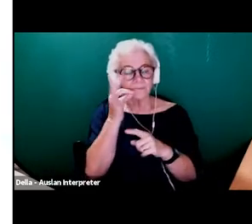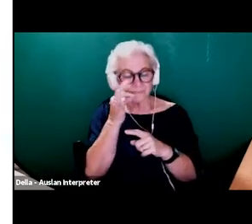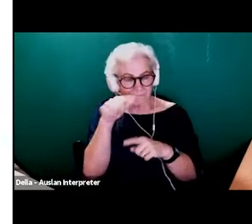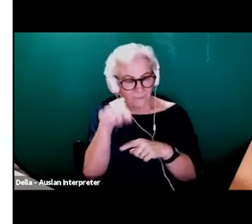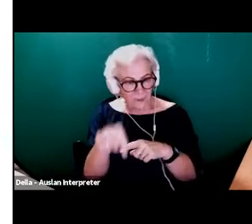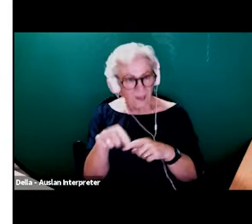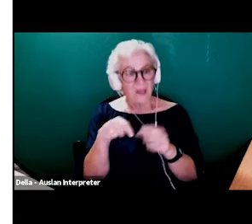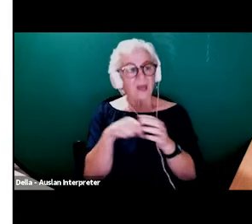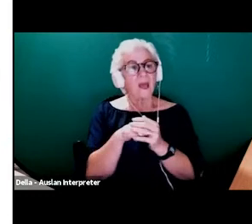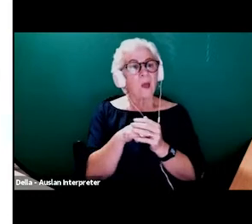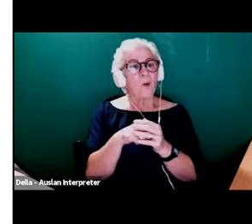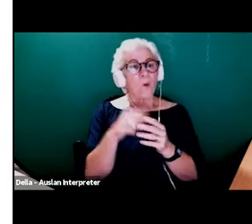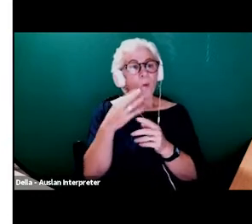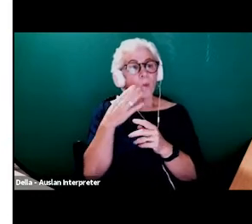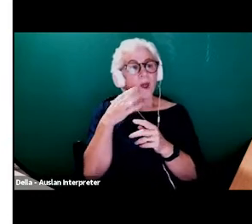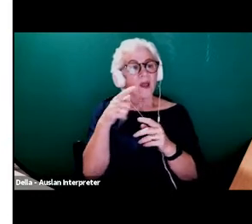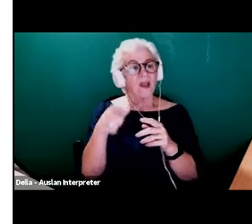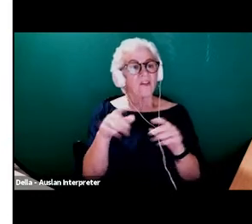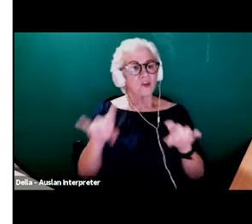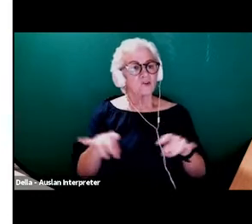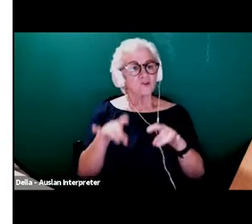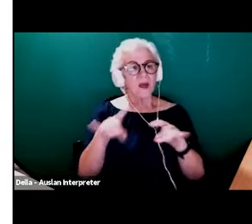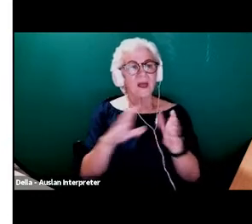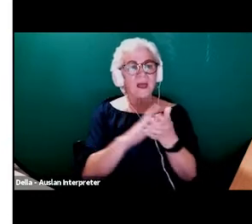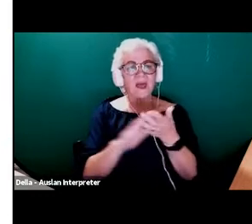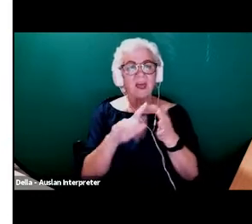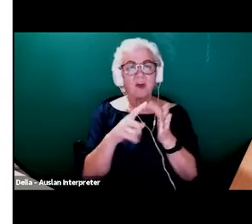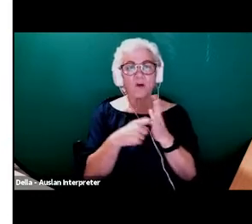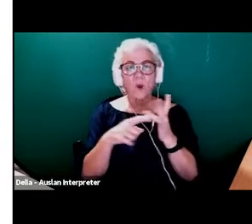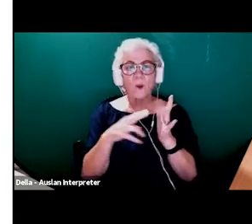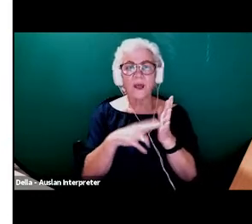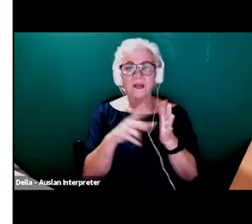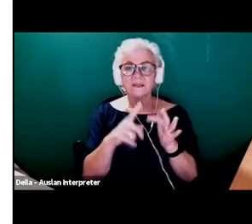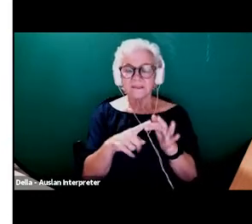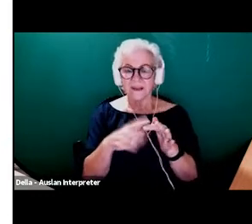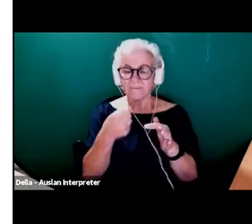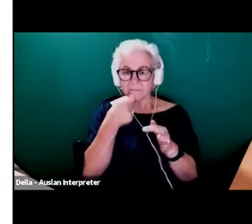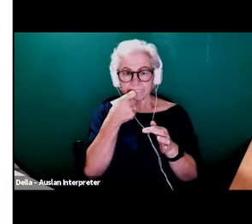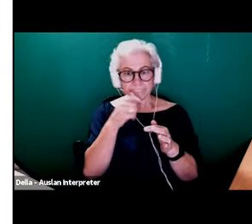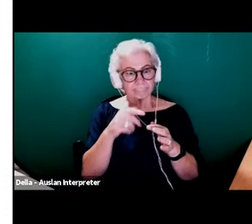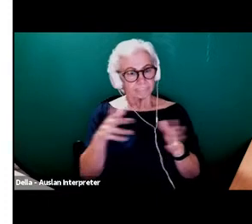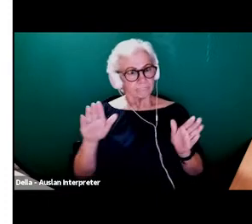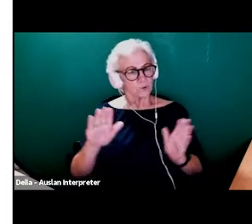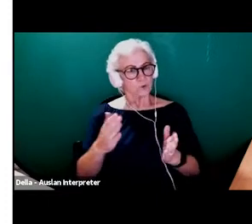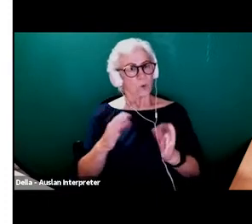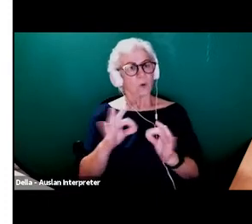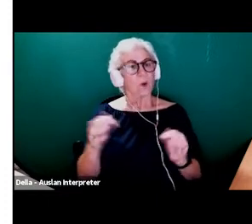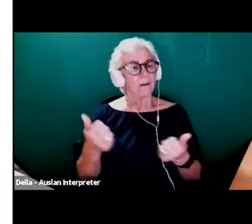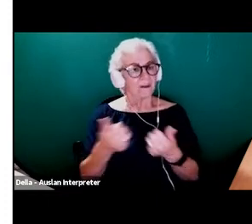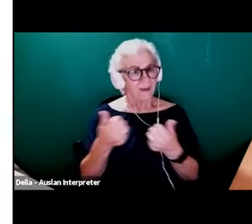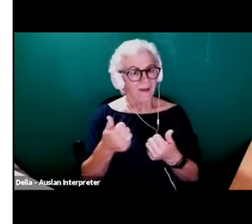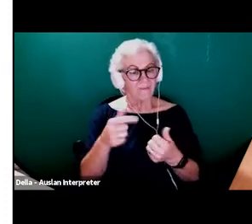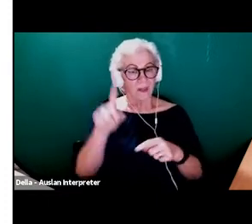Presentation on Australian heroin markets wouldn't be complete if I didn't mention the Australian heroin shortage. This occurred from